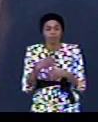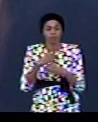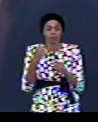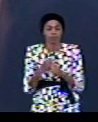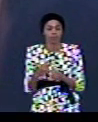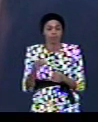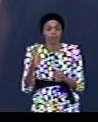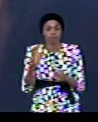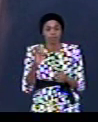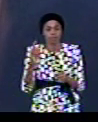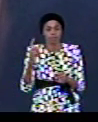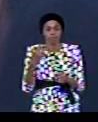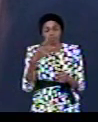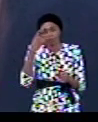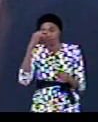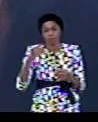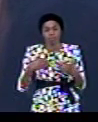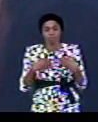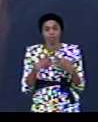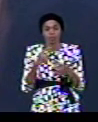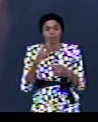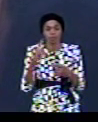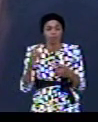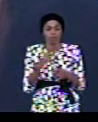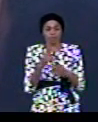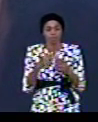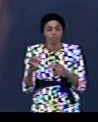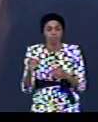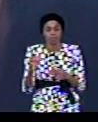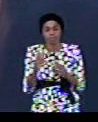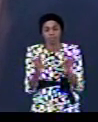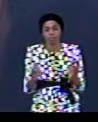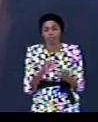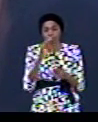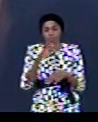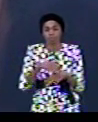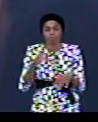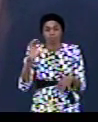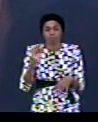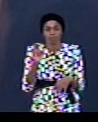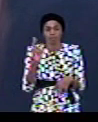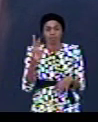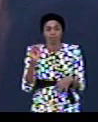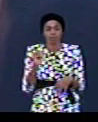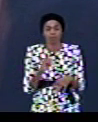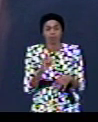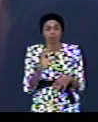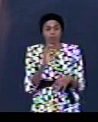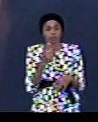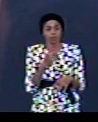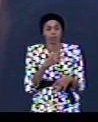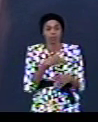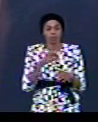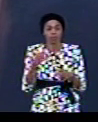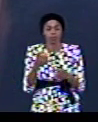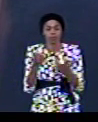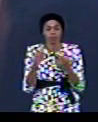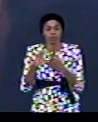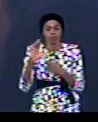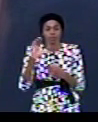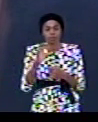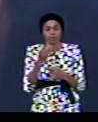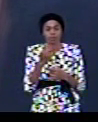his cattle. Therefore the name of the place is called Succoth. And Jacob came to Shalem, a city of